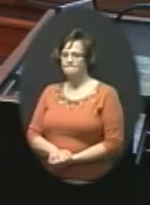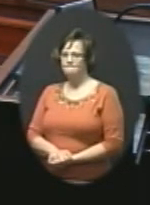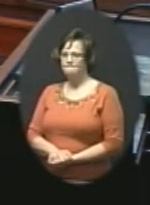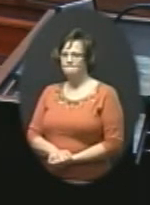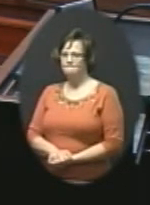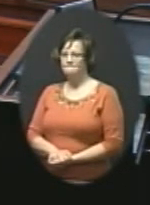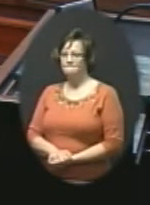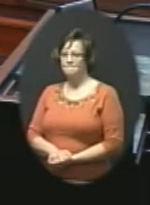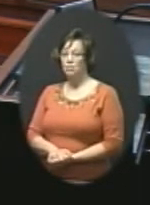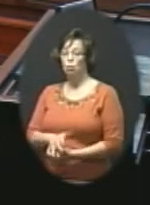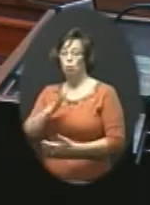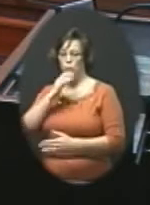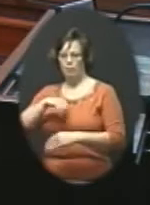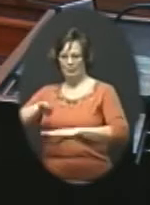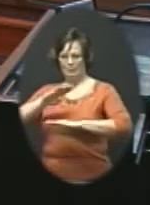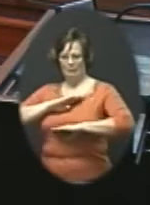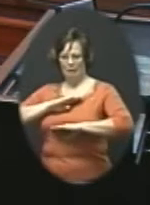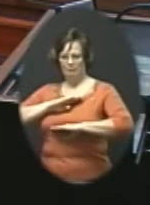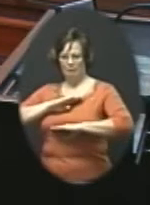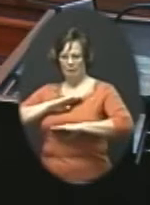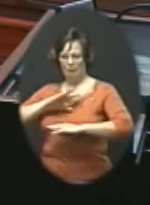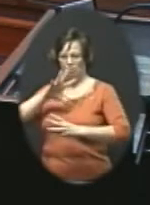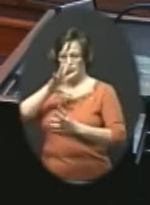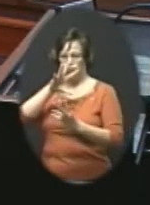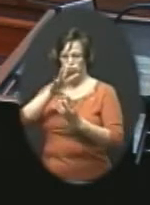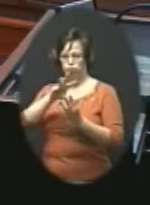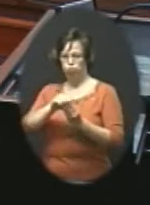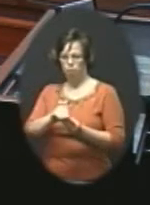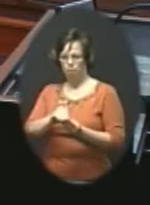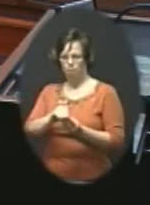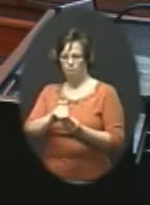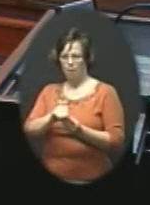Would we be satisfied then in lumping